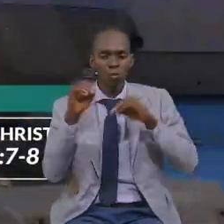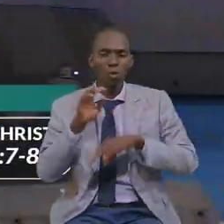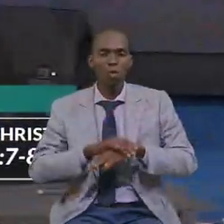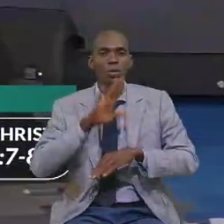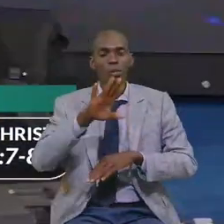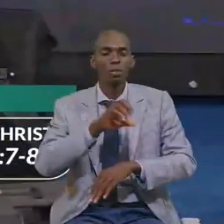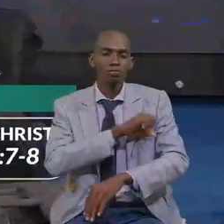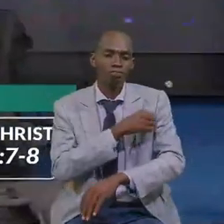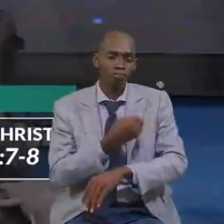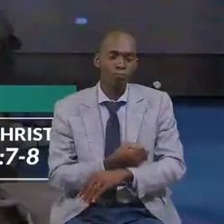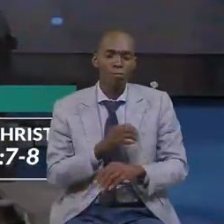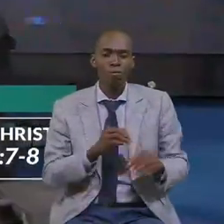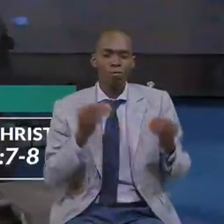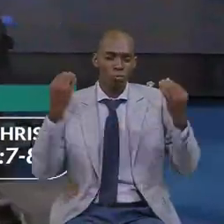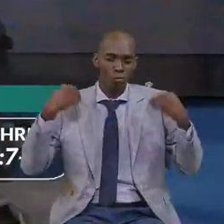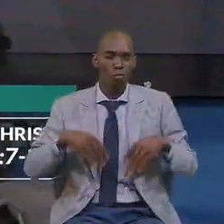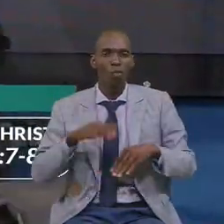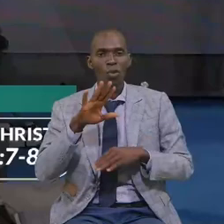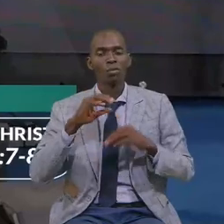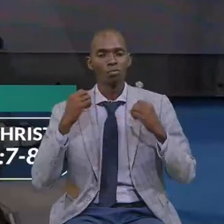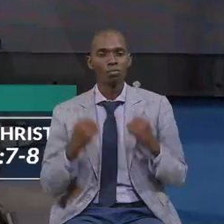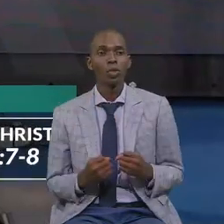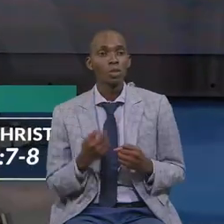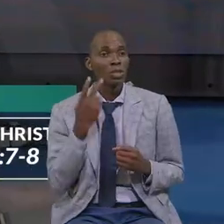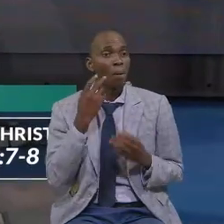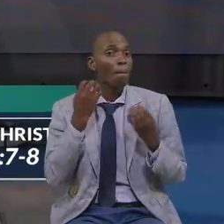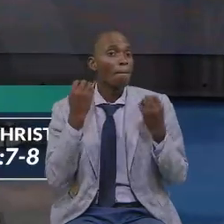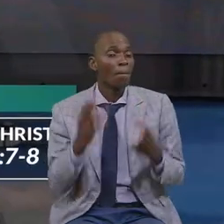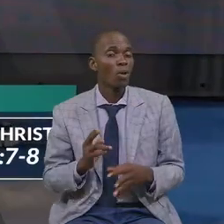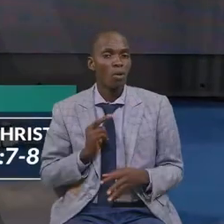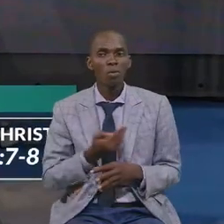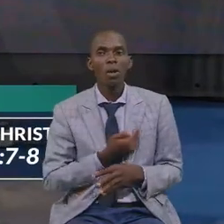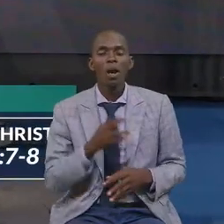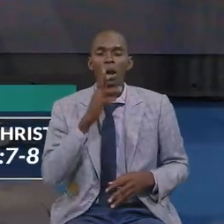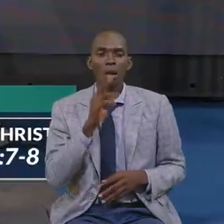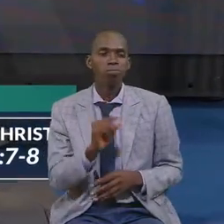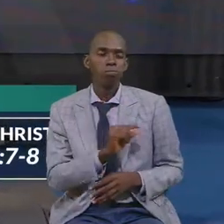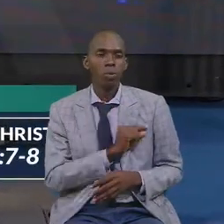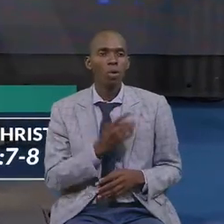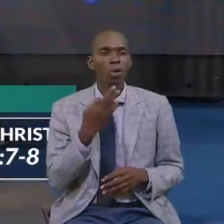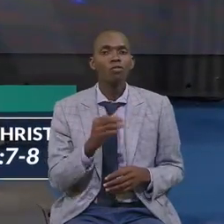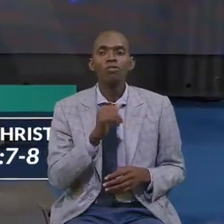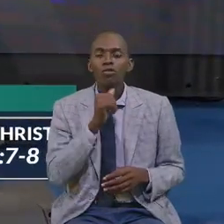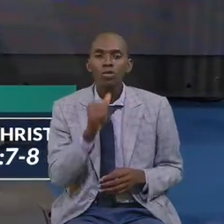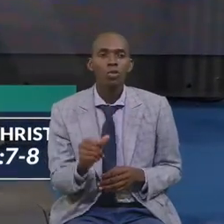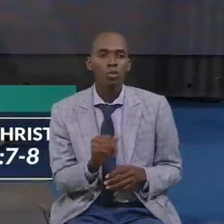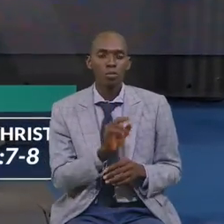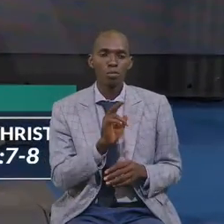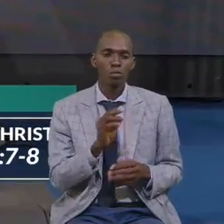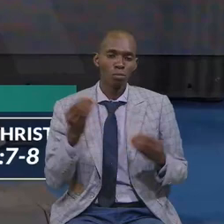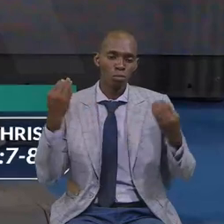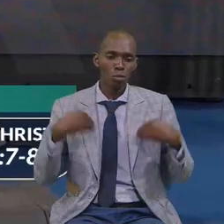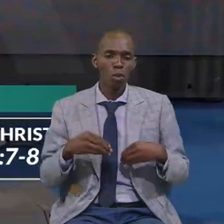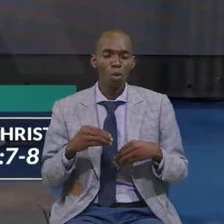put on thy strength. Many of us are guilty of not putting on our